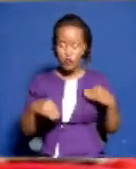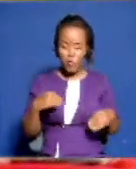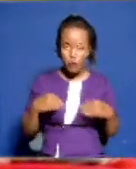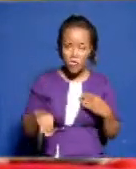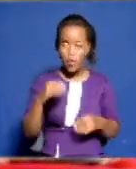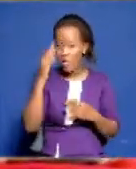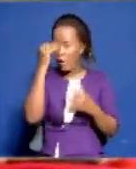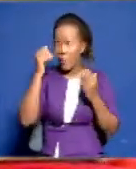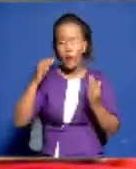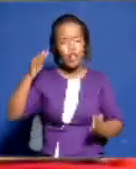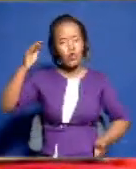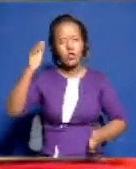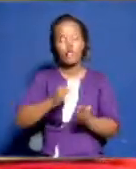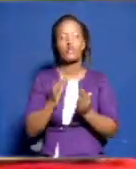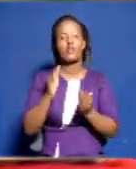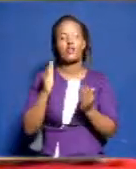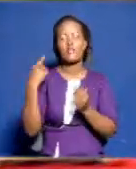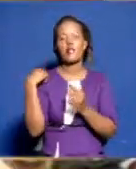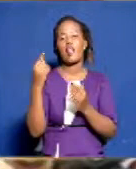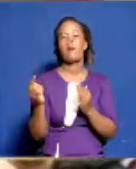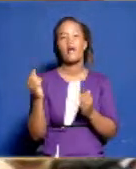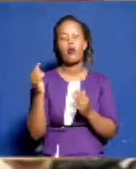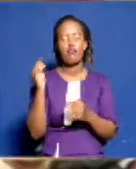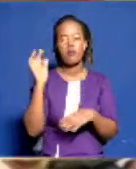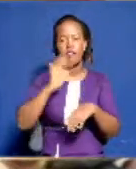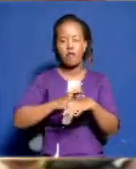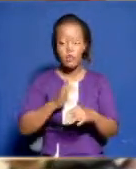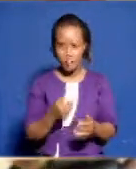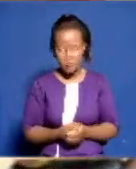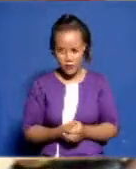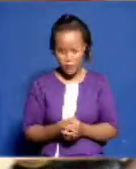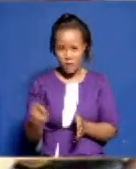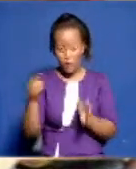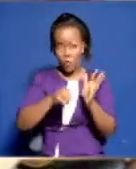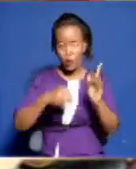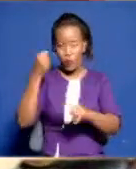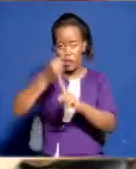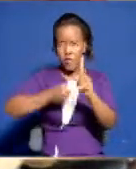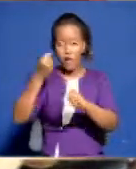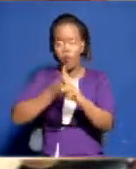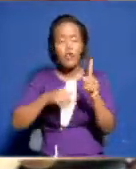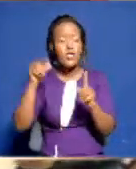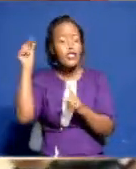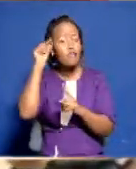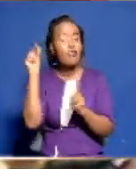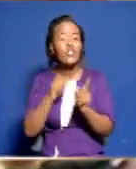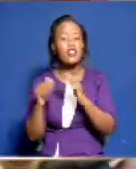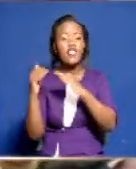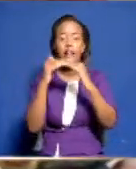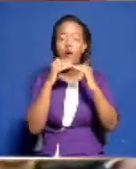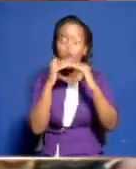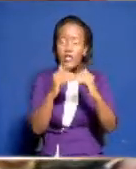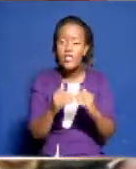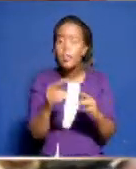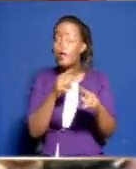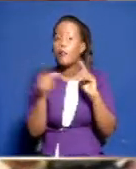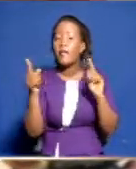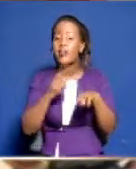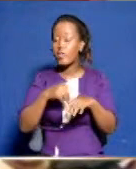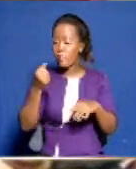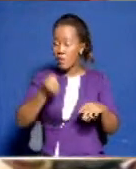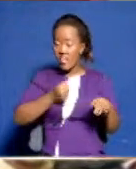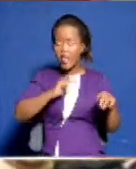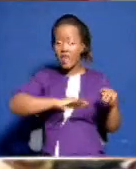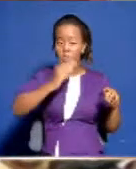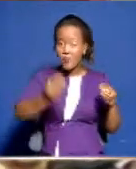escalating number of victims in the area. We are really fighting for gender equality. Na watoto wetu wakipata mimba, close to 80% are